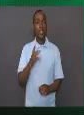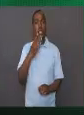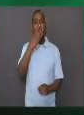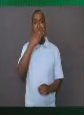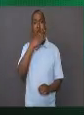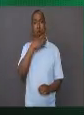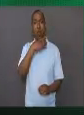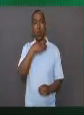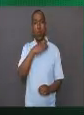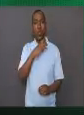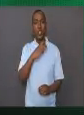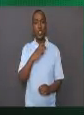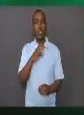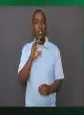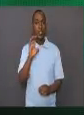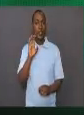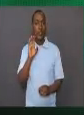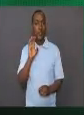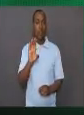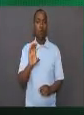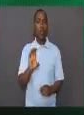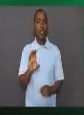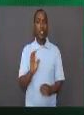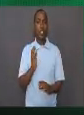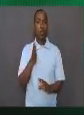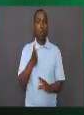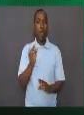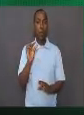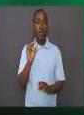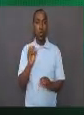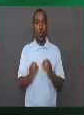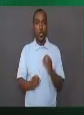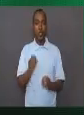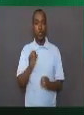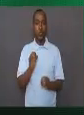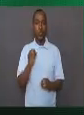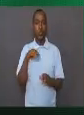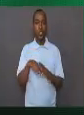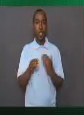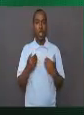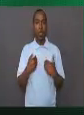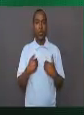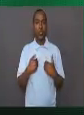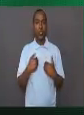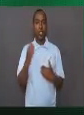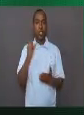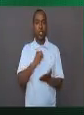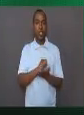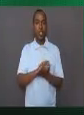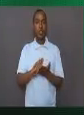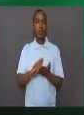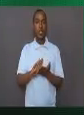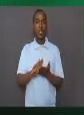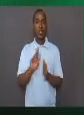the steam has to kill off all microorganisms and sterilize the